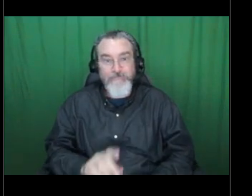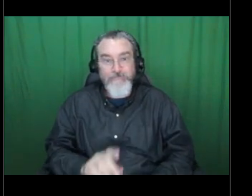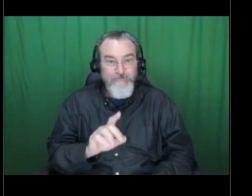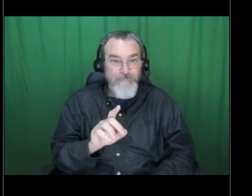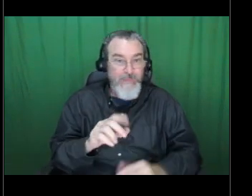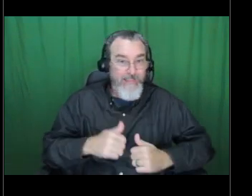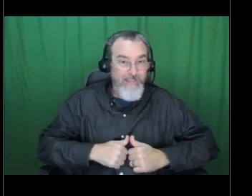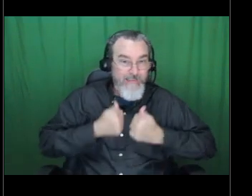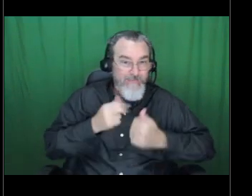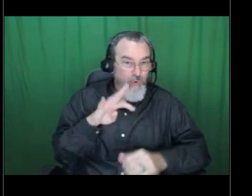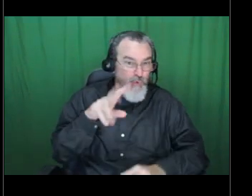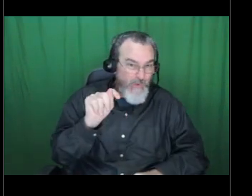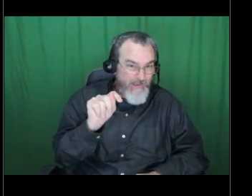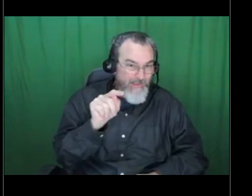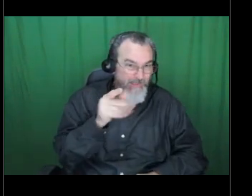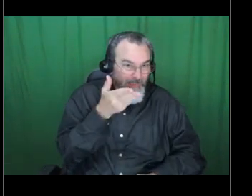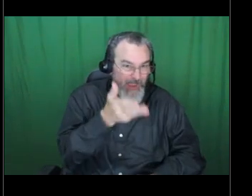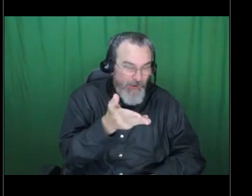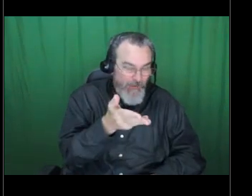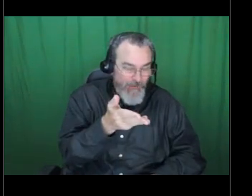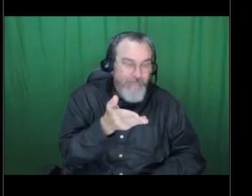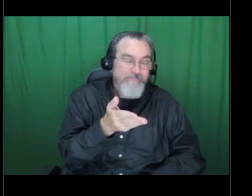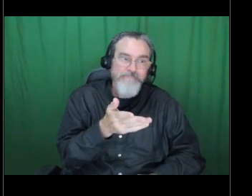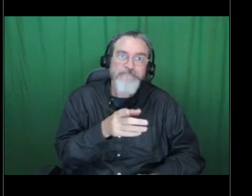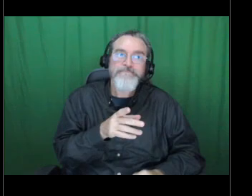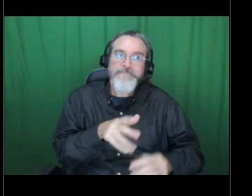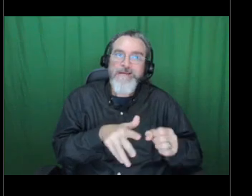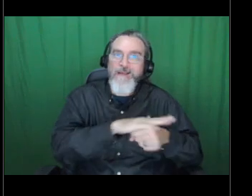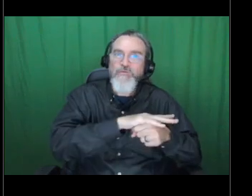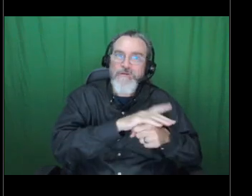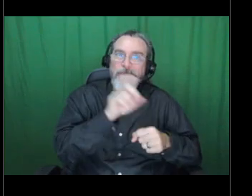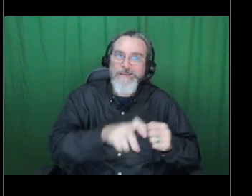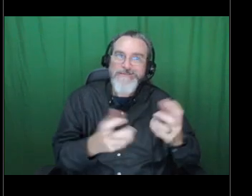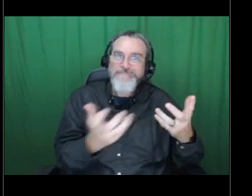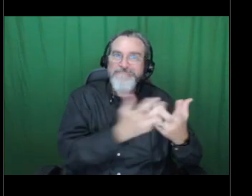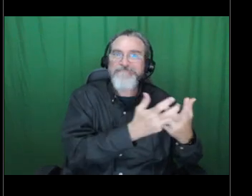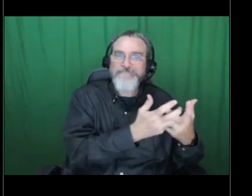are covered, and the site is not considered impractical.